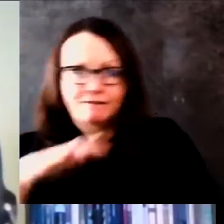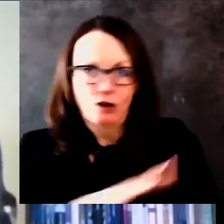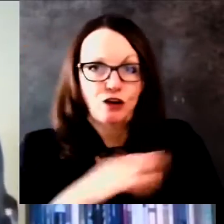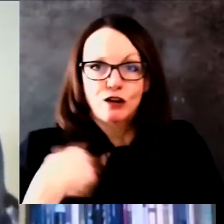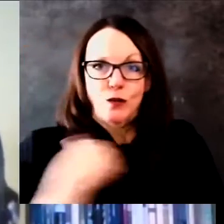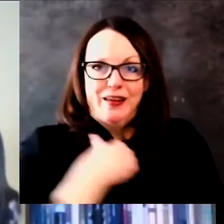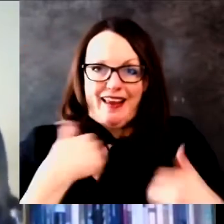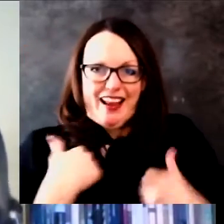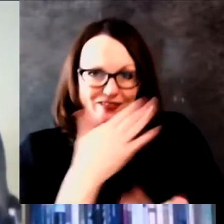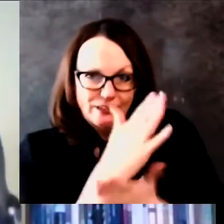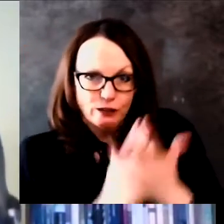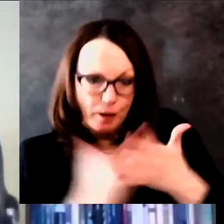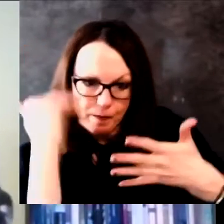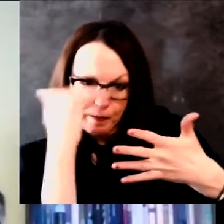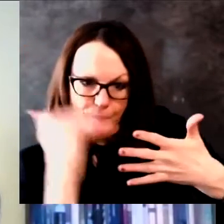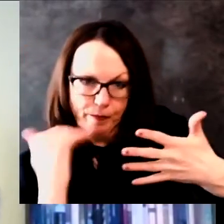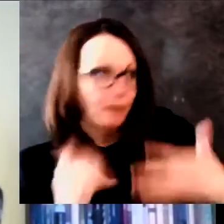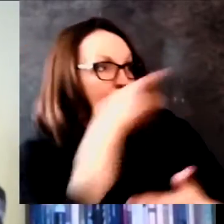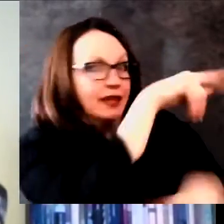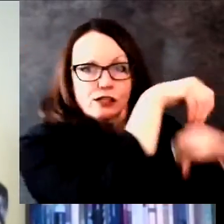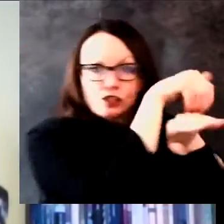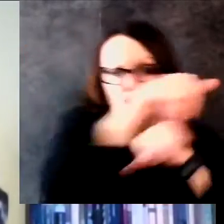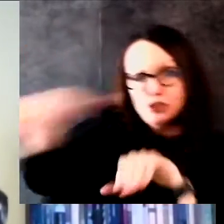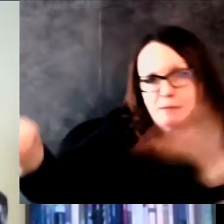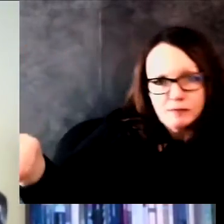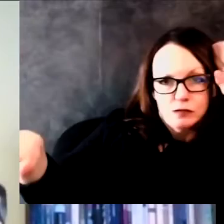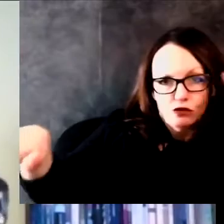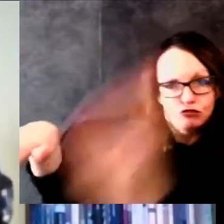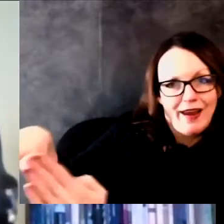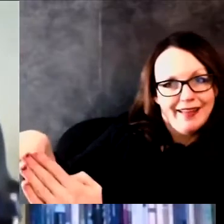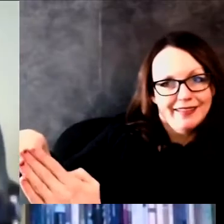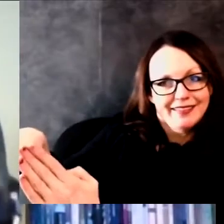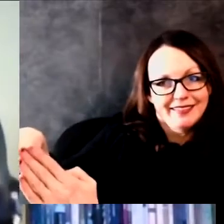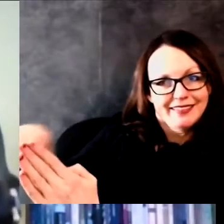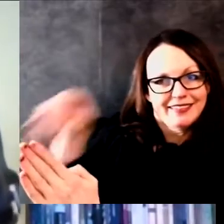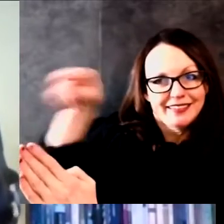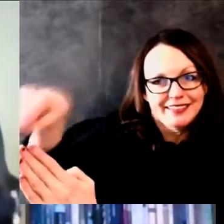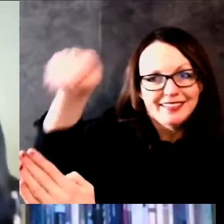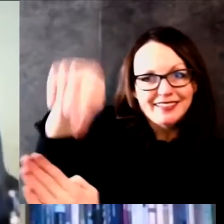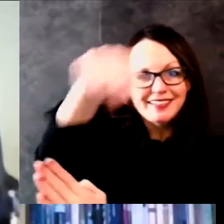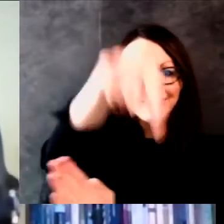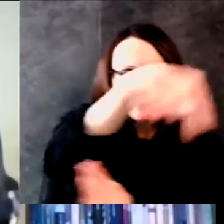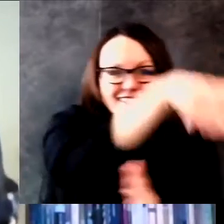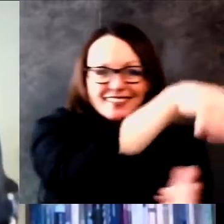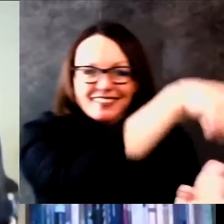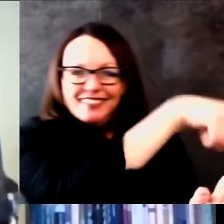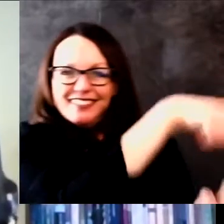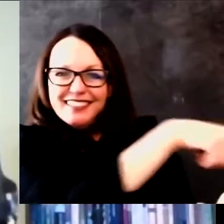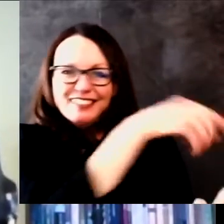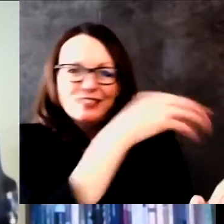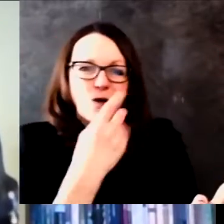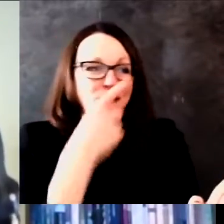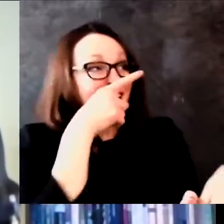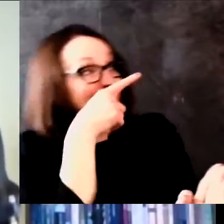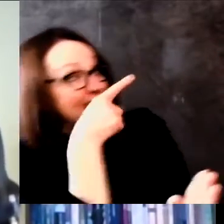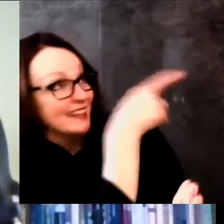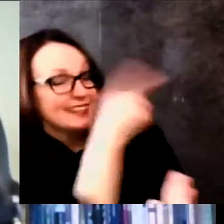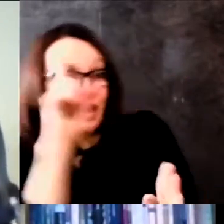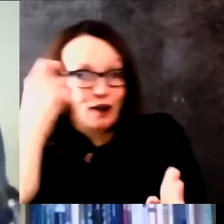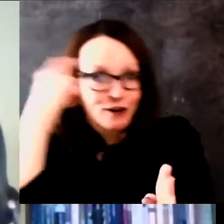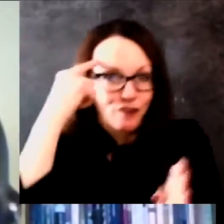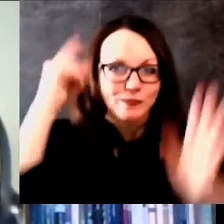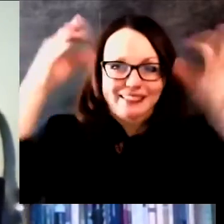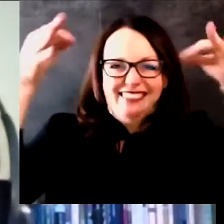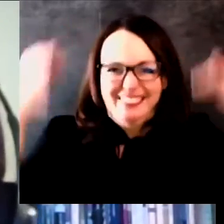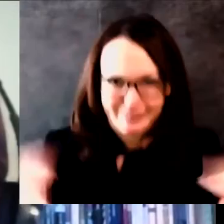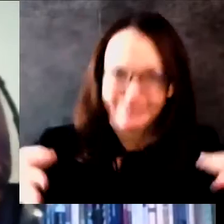And so we have to titrate this with supply to demand in order to get there. Now, you